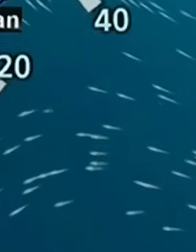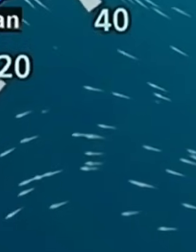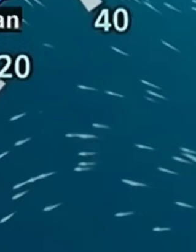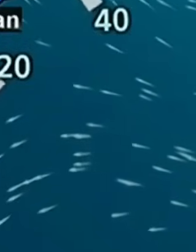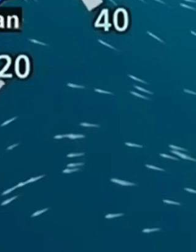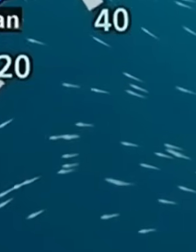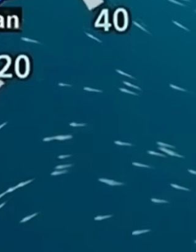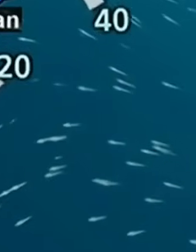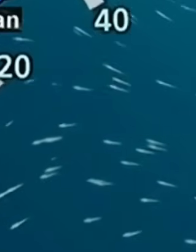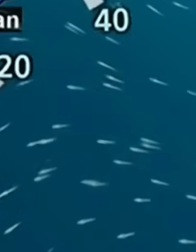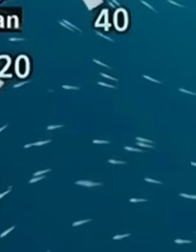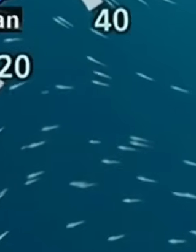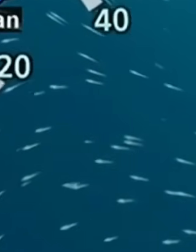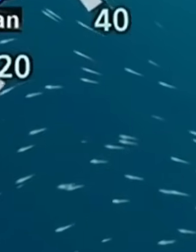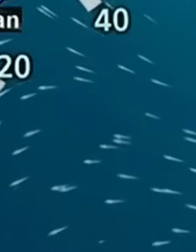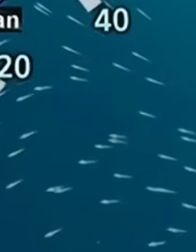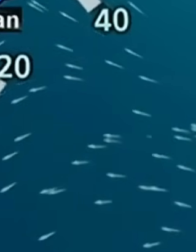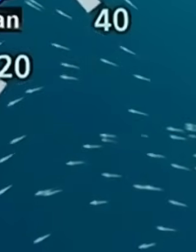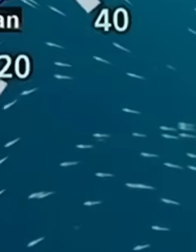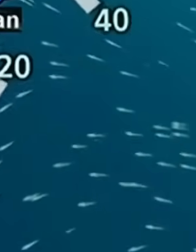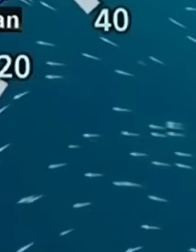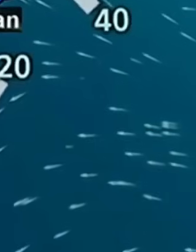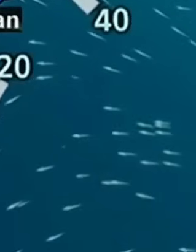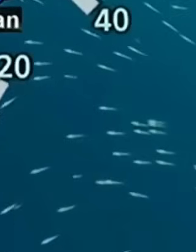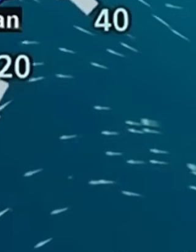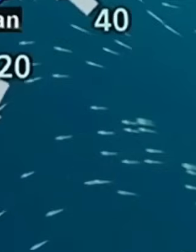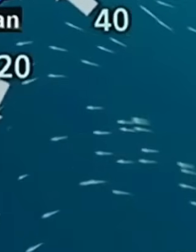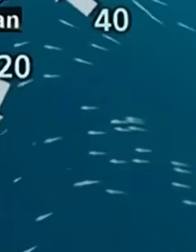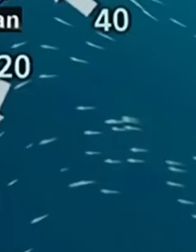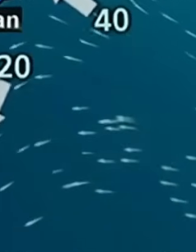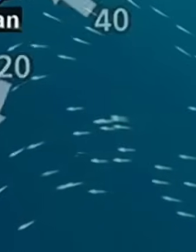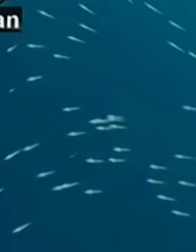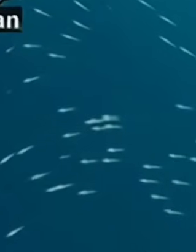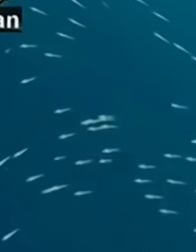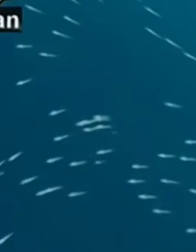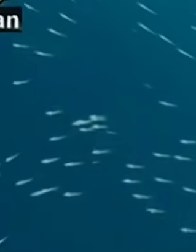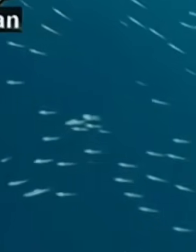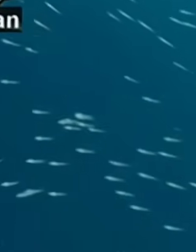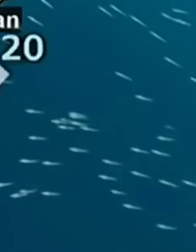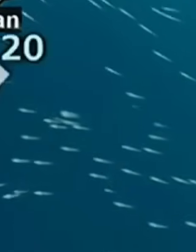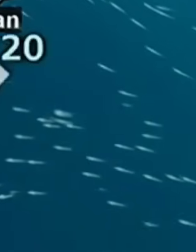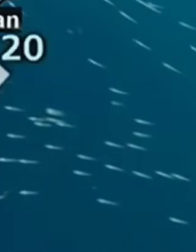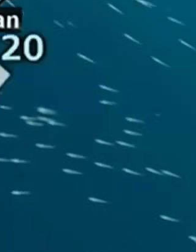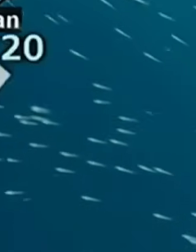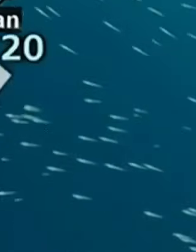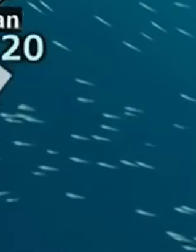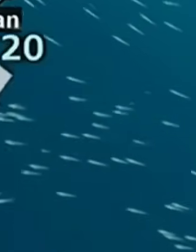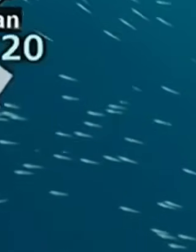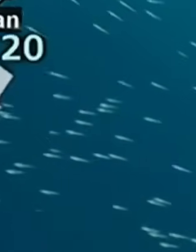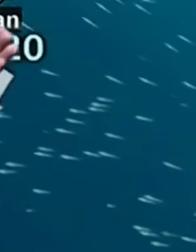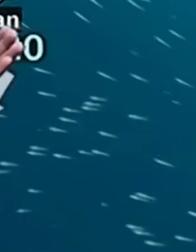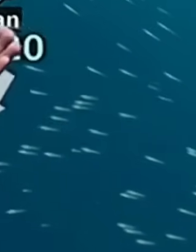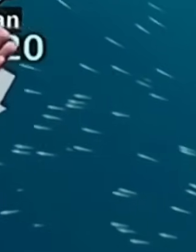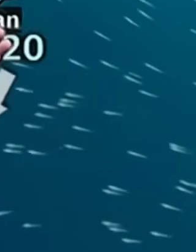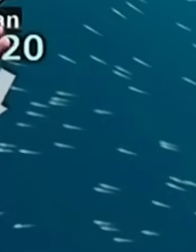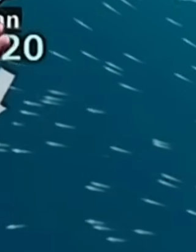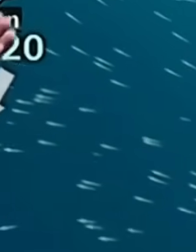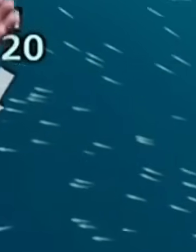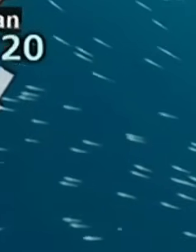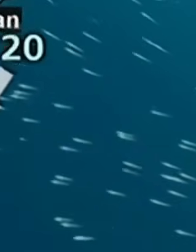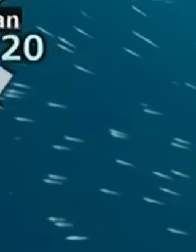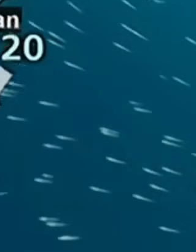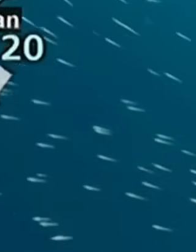go santse o le teng monyetla wa pula diperesente tse 30 go isa go a tseletseng mme o feta mo re lebeletse gona tsatsing la osane mo no le bopong la KwaZulu-Natal go tla